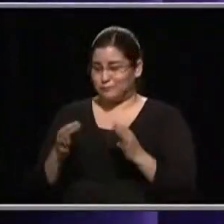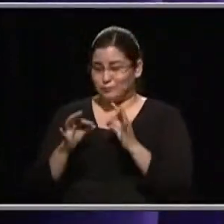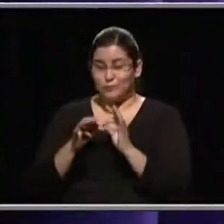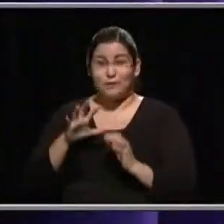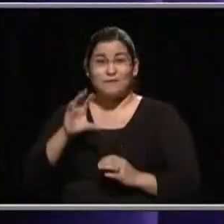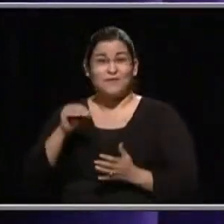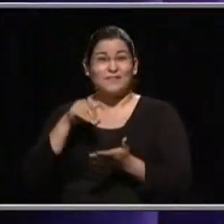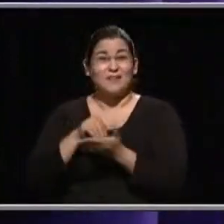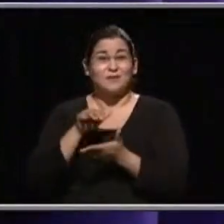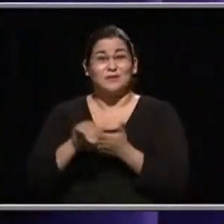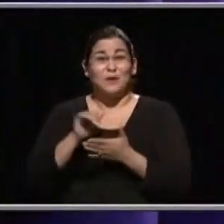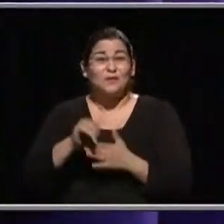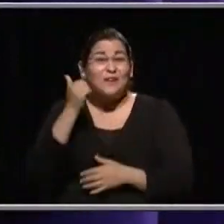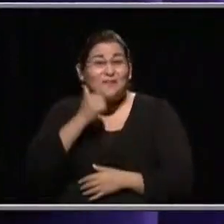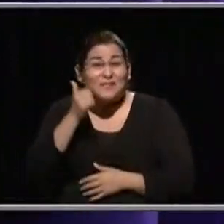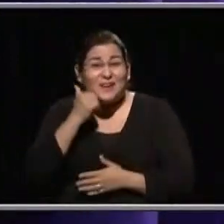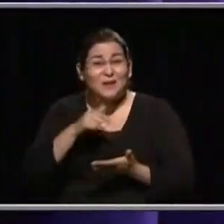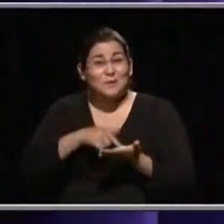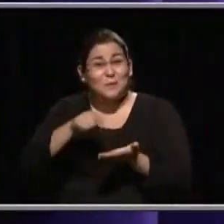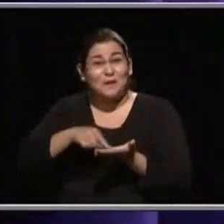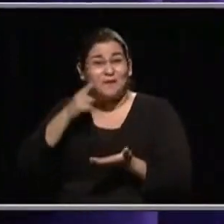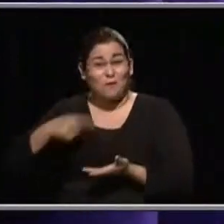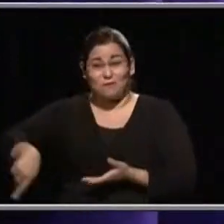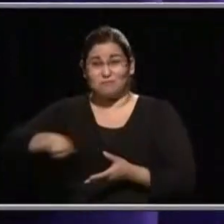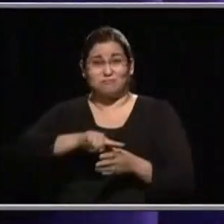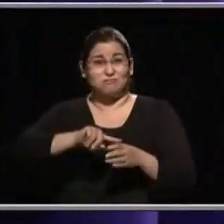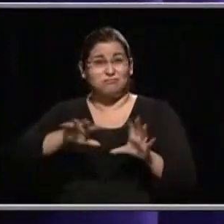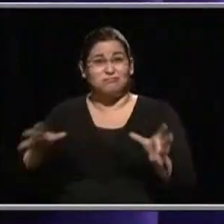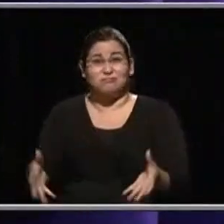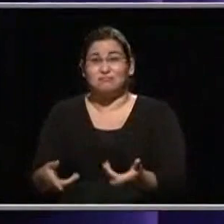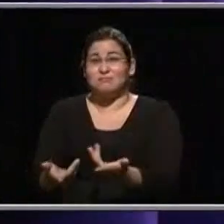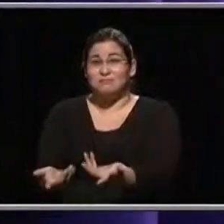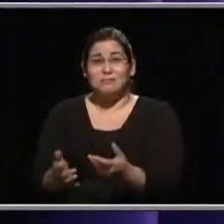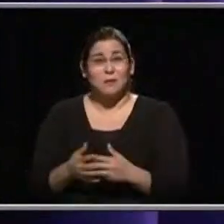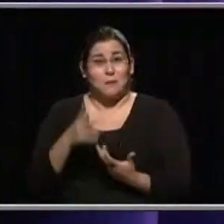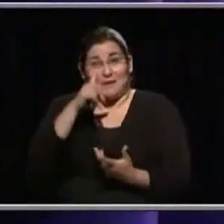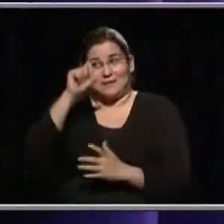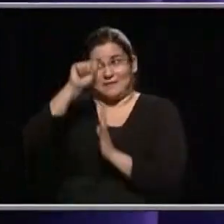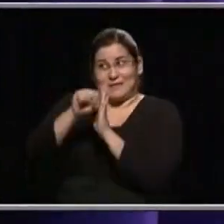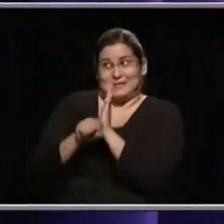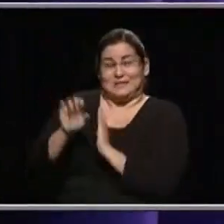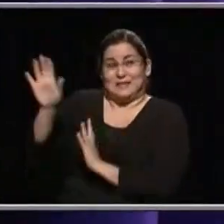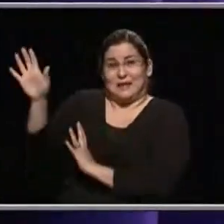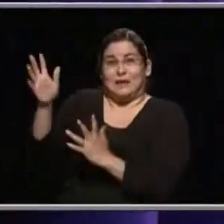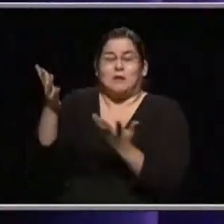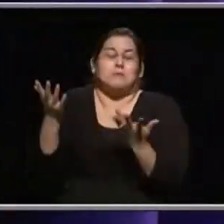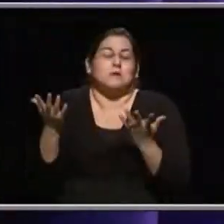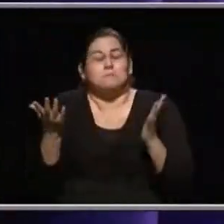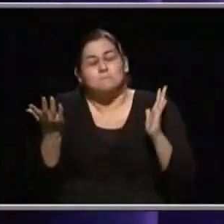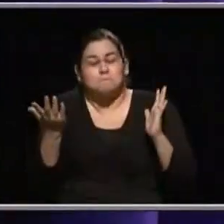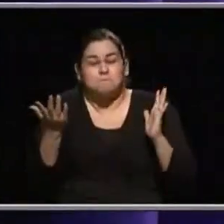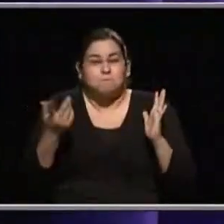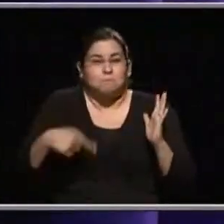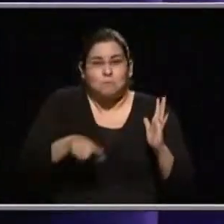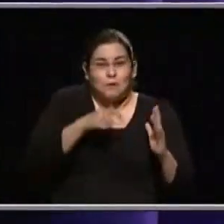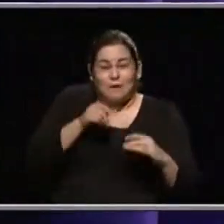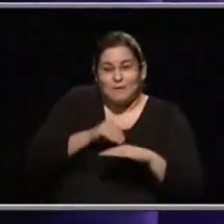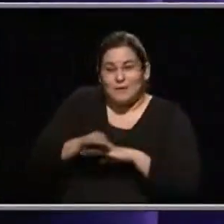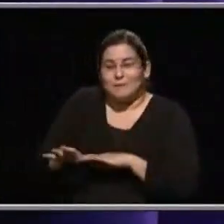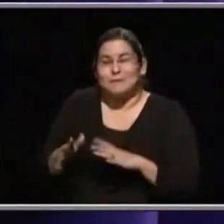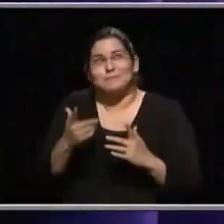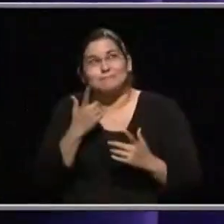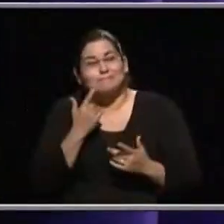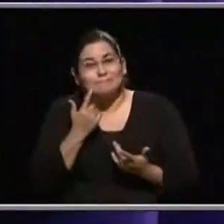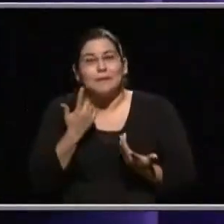$50,000 a day because of these actions by the state. So if you have any influence, and by the way, I did bring that up to